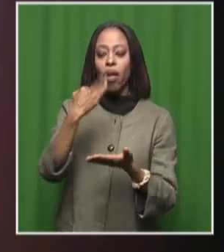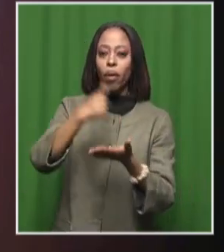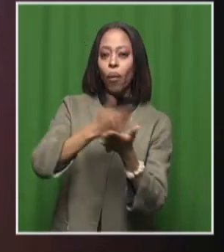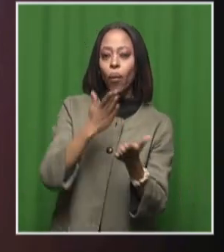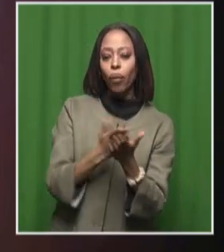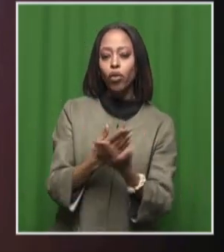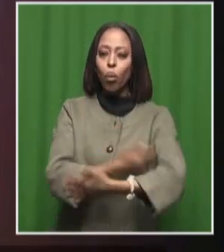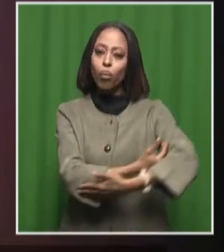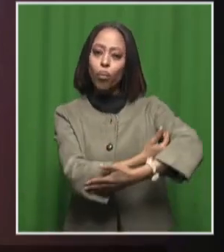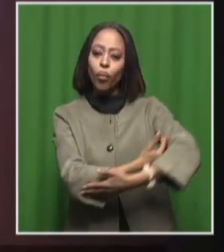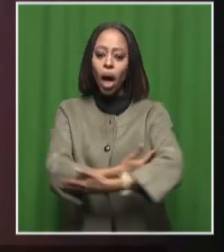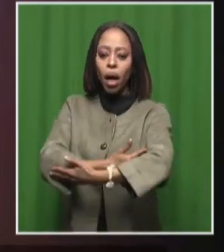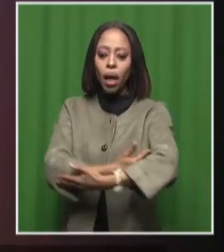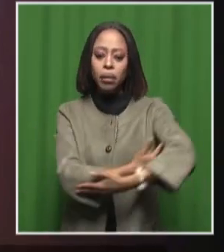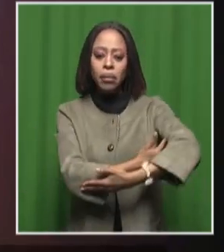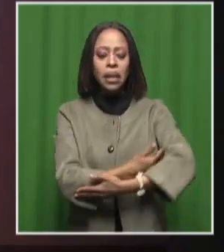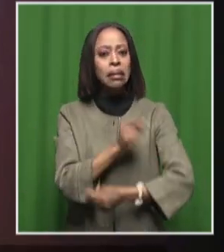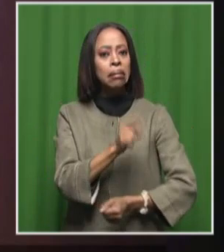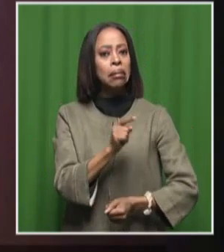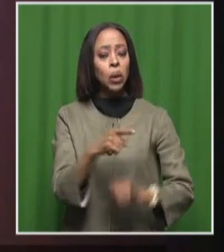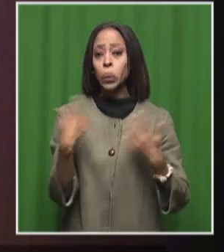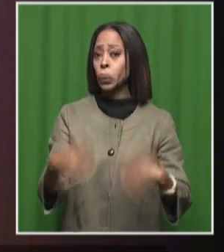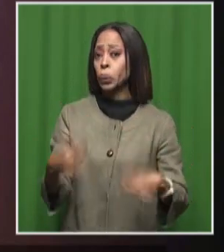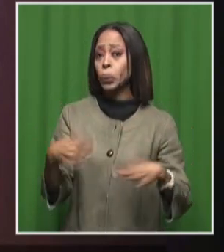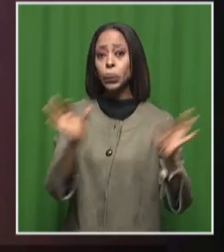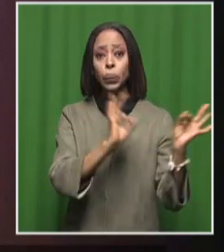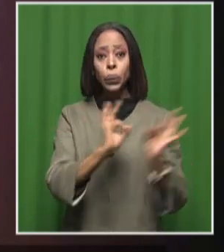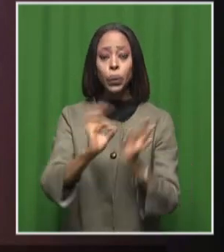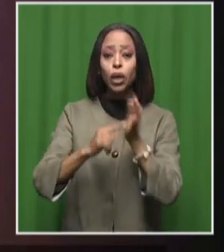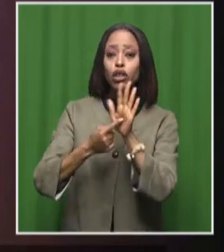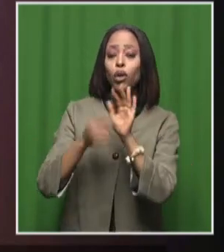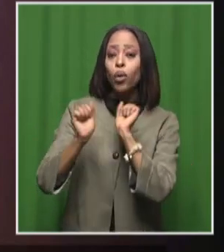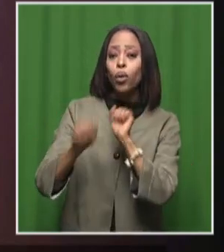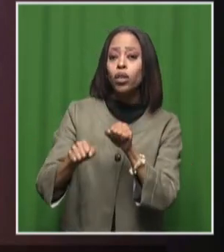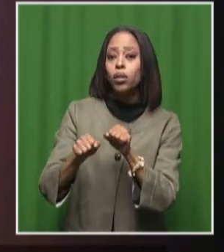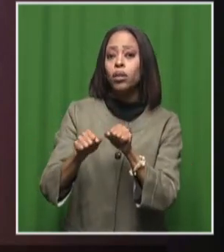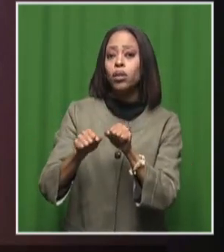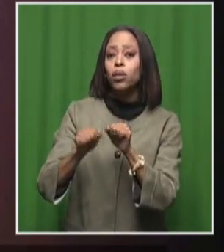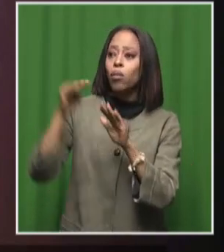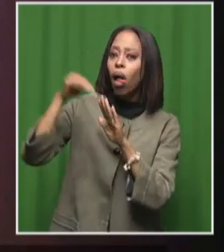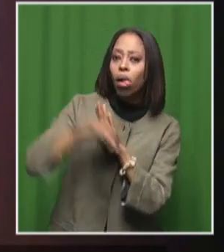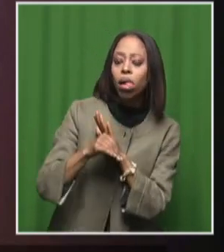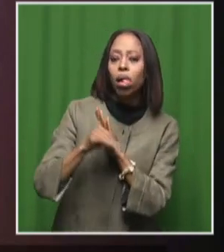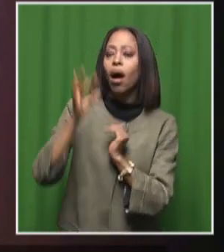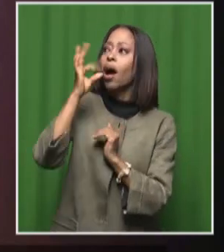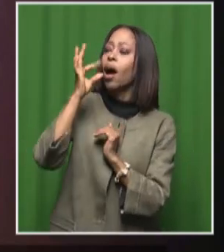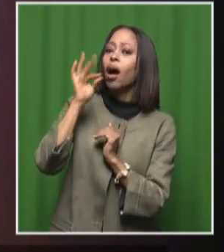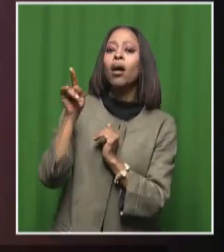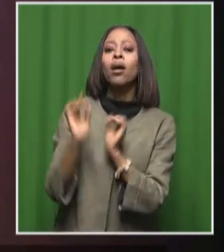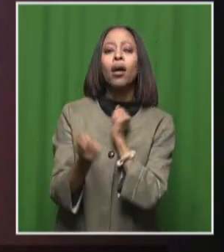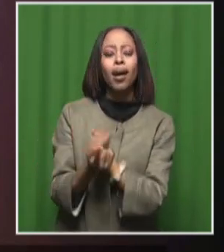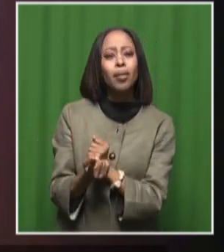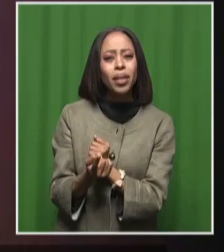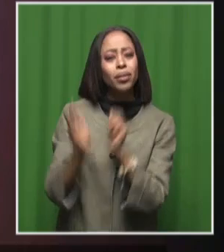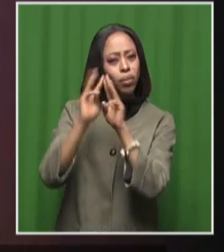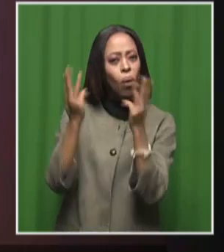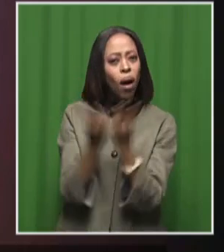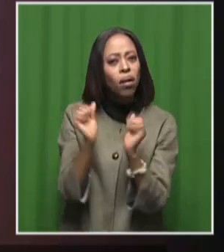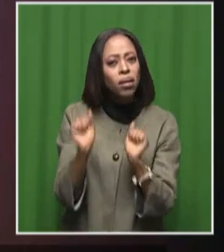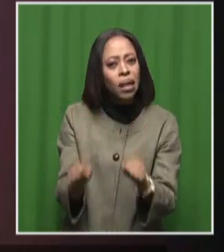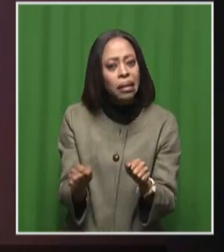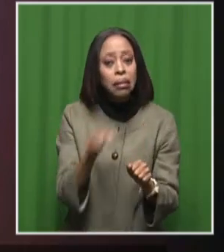infants. This is a proper indication of the drop in immunizations that are taking place globally.